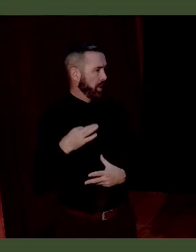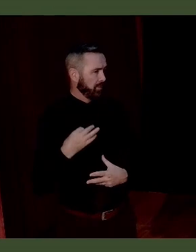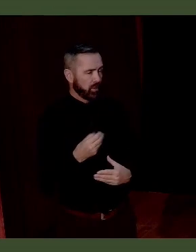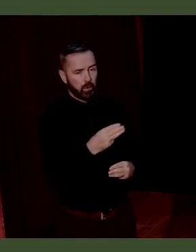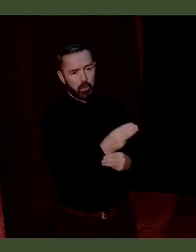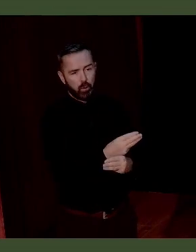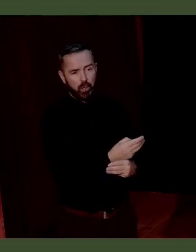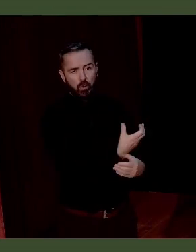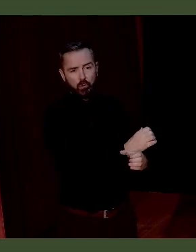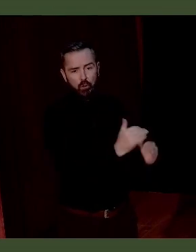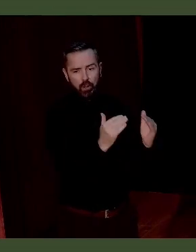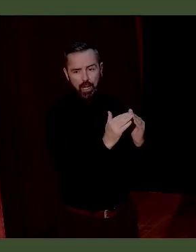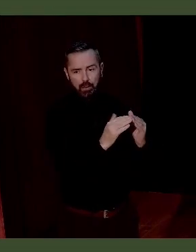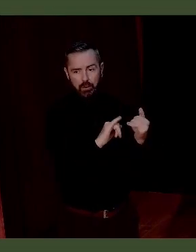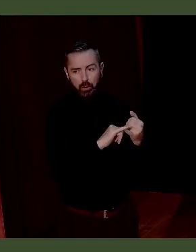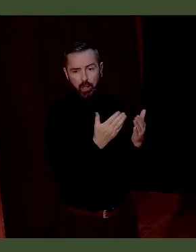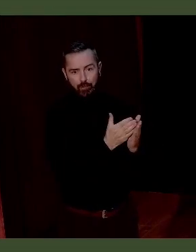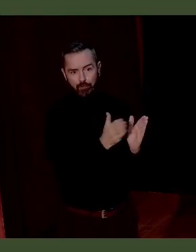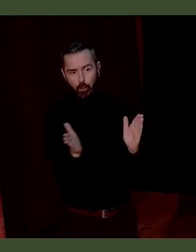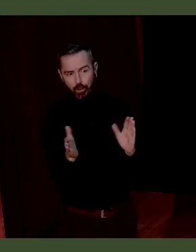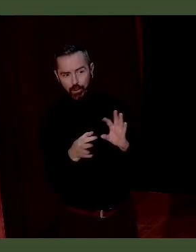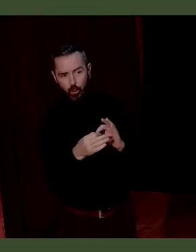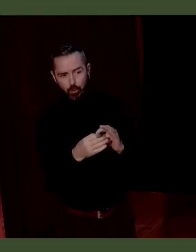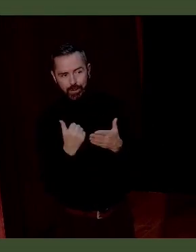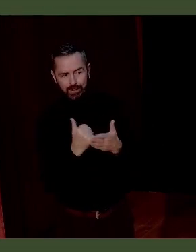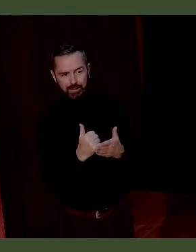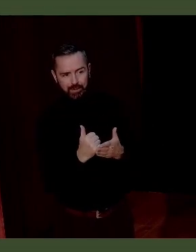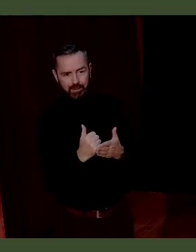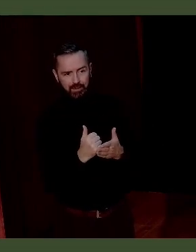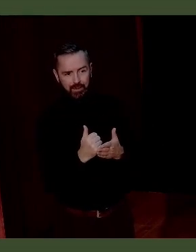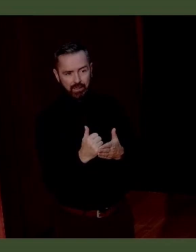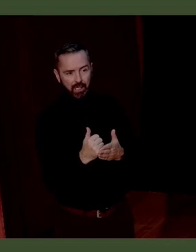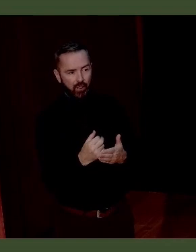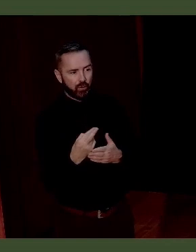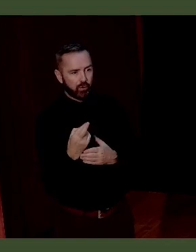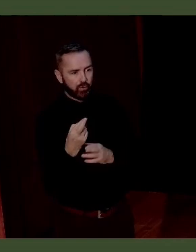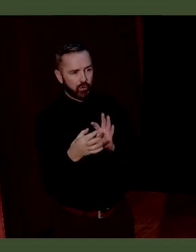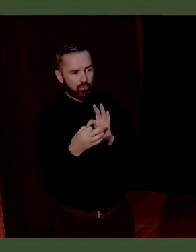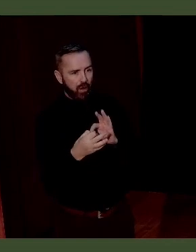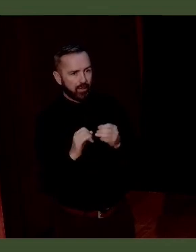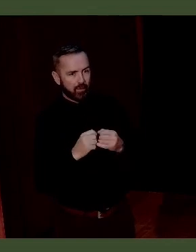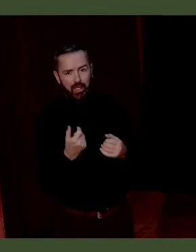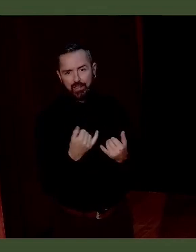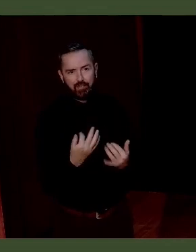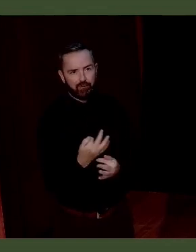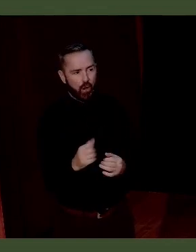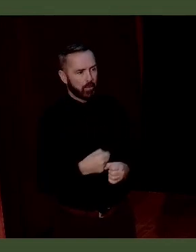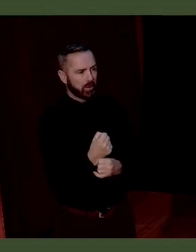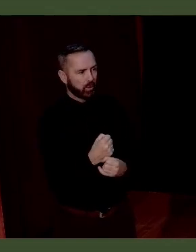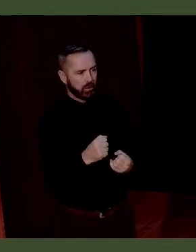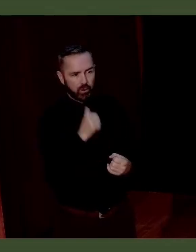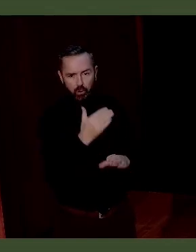poorer rural households who again avoided home assistance. The relatives assisting, the farmer's son who couldn't get much to do in the winter months was a particular